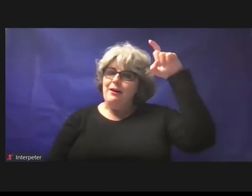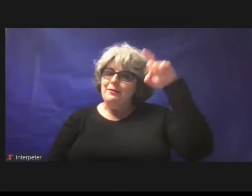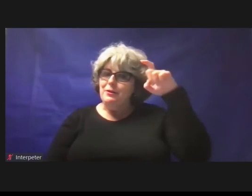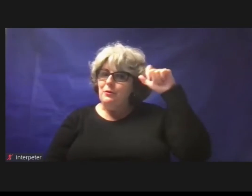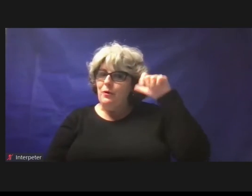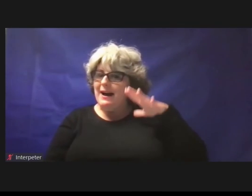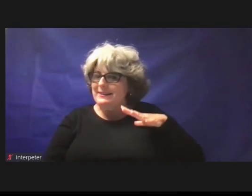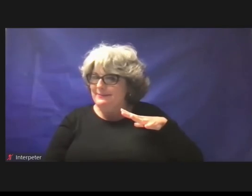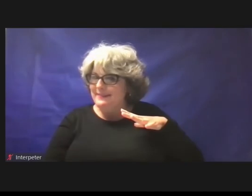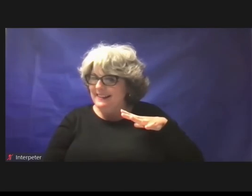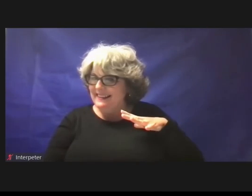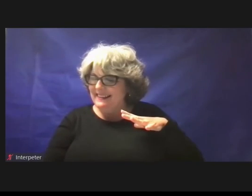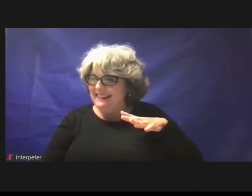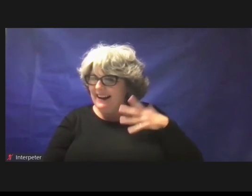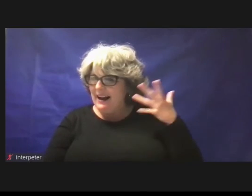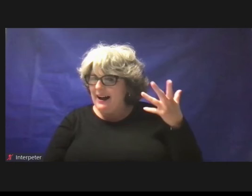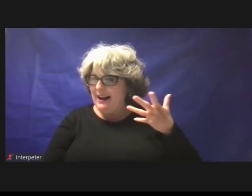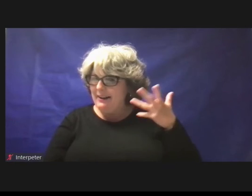Mr.